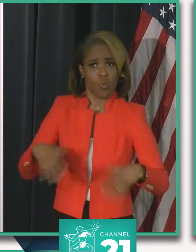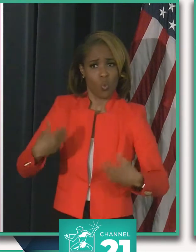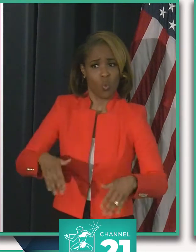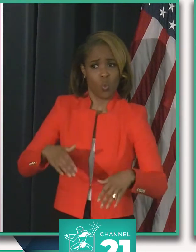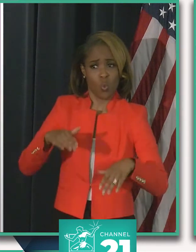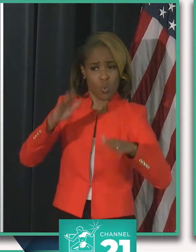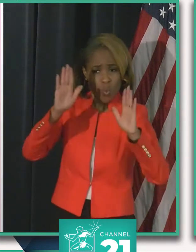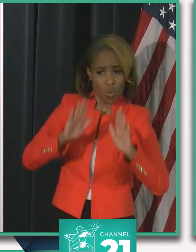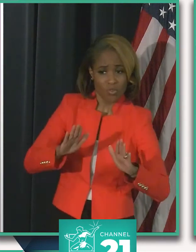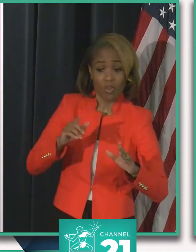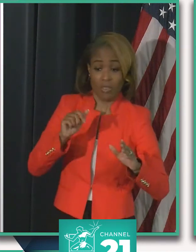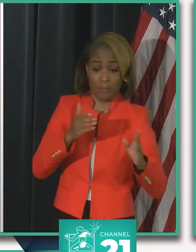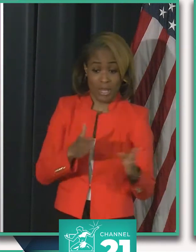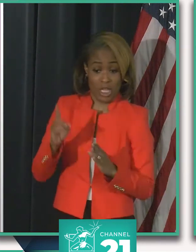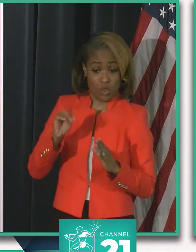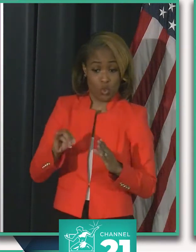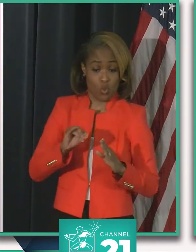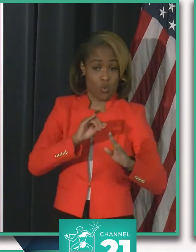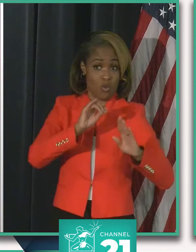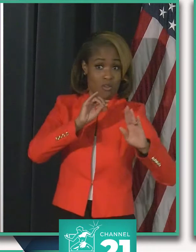They had planned to do it on a Sunday.